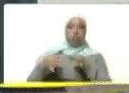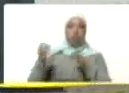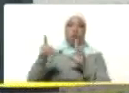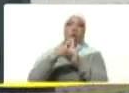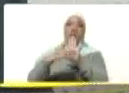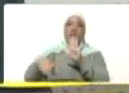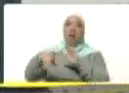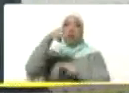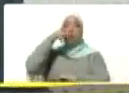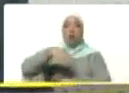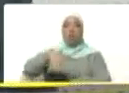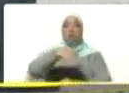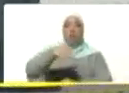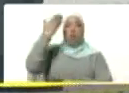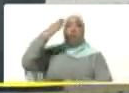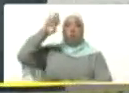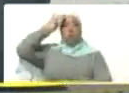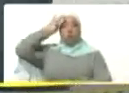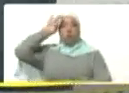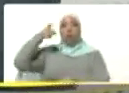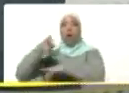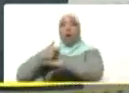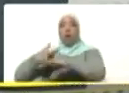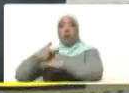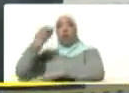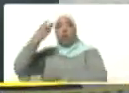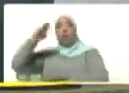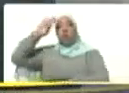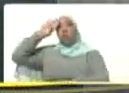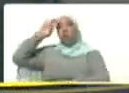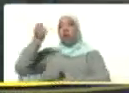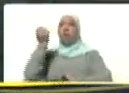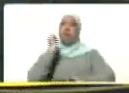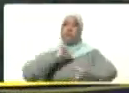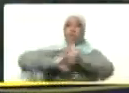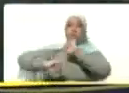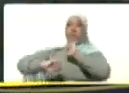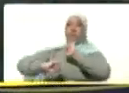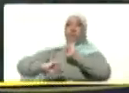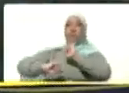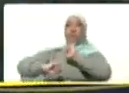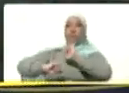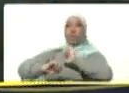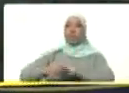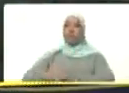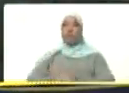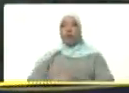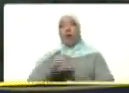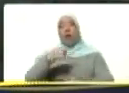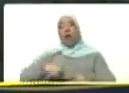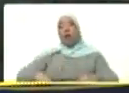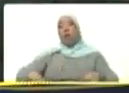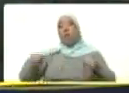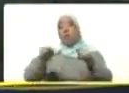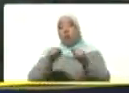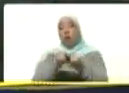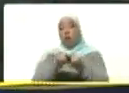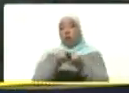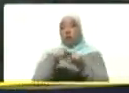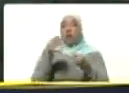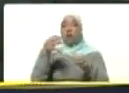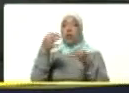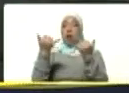pueblo cubano and Cuban government y al gobierno cubano to pursue their own